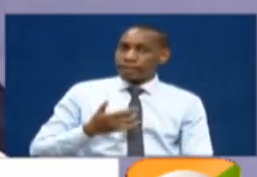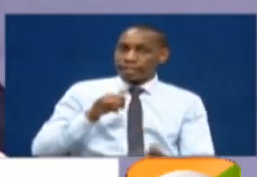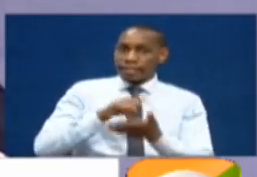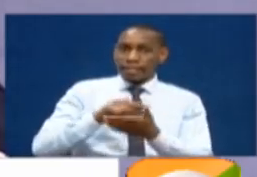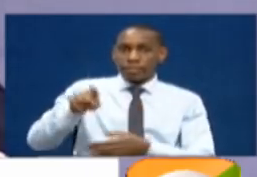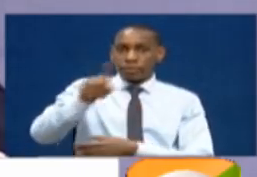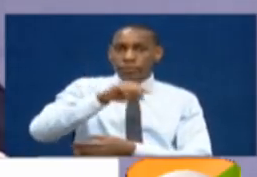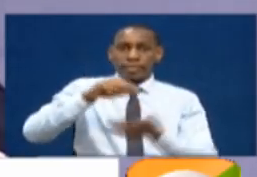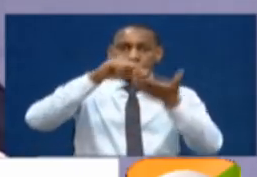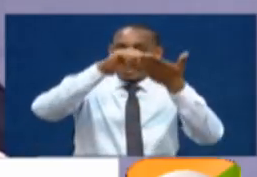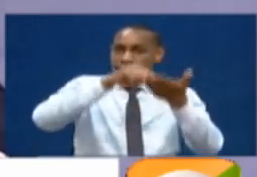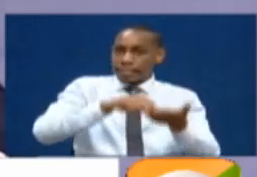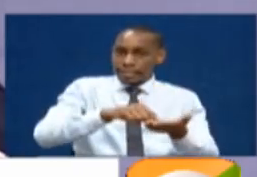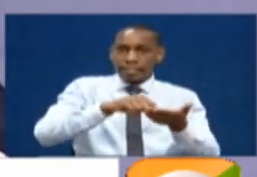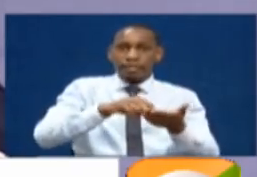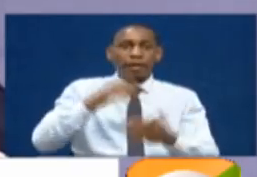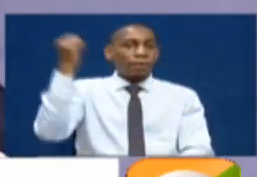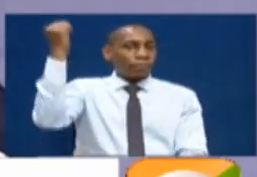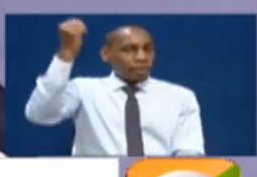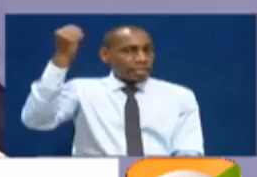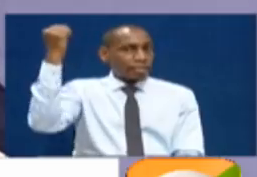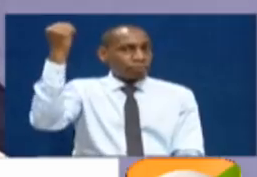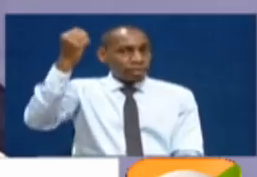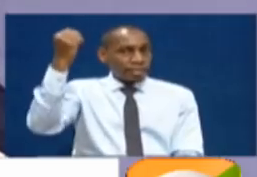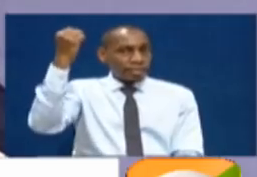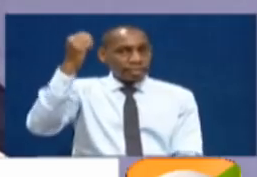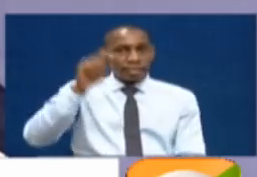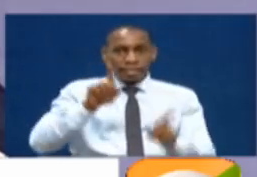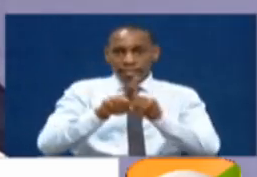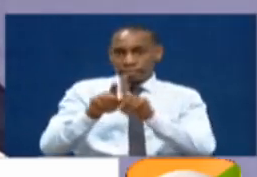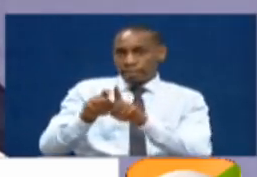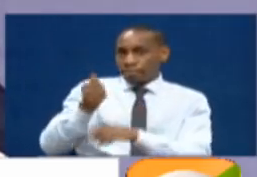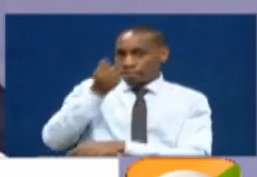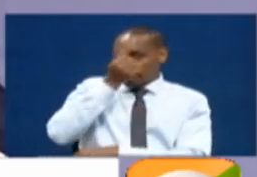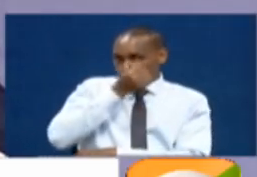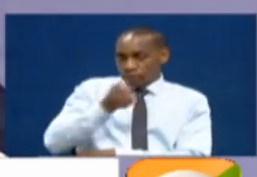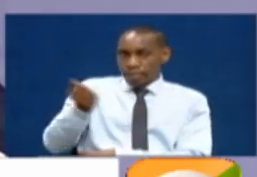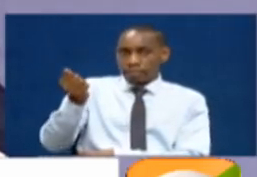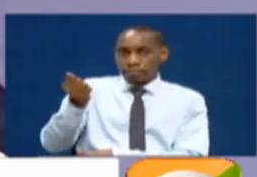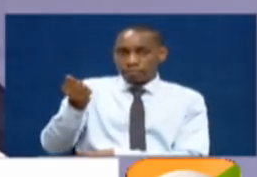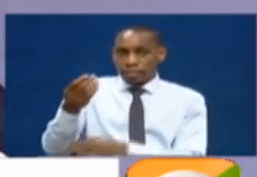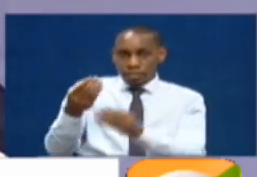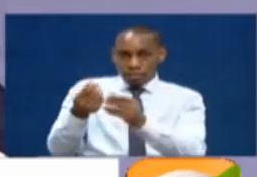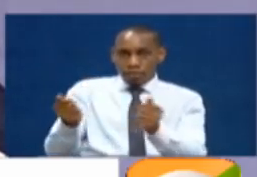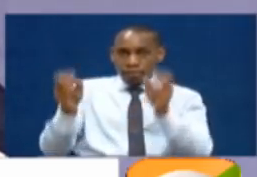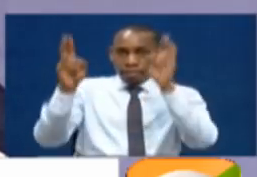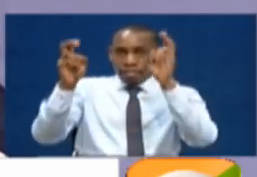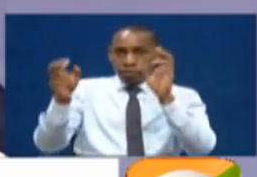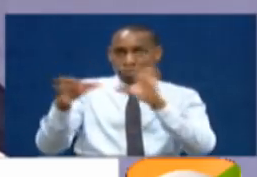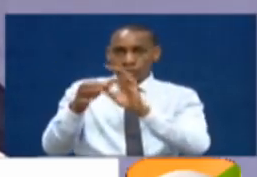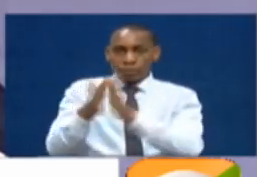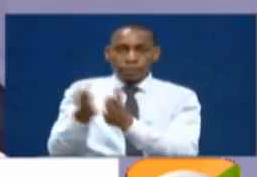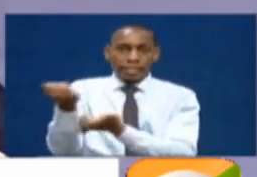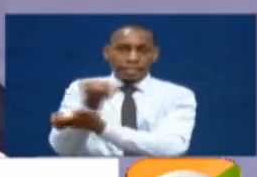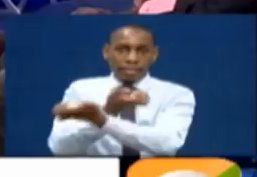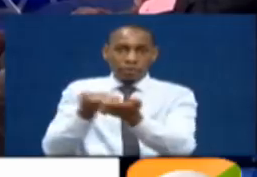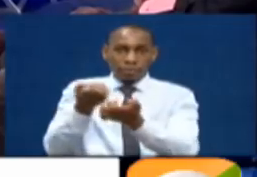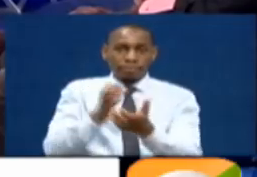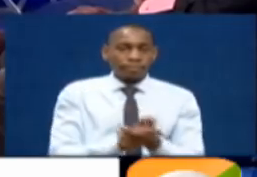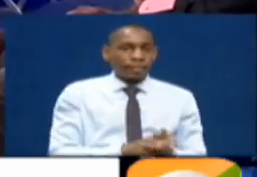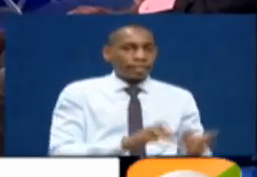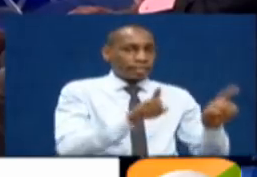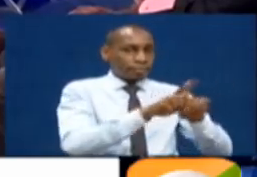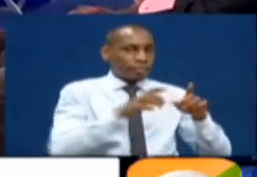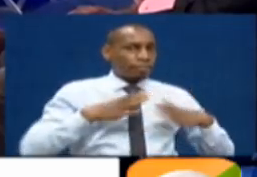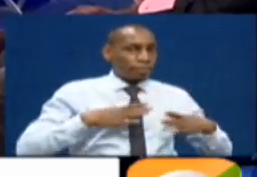much emphasis on politics and running away from solving matters around the economy. And this is the same people make those